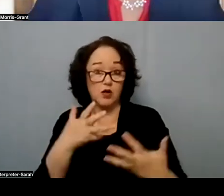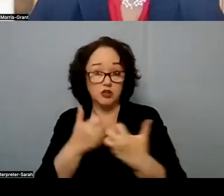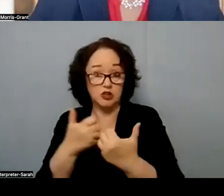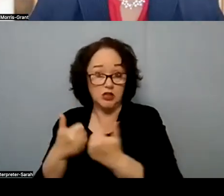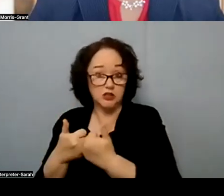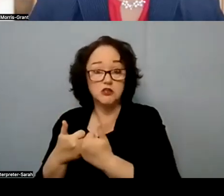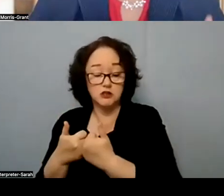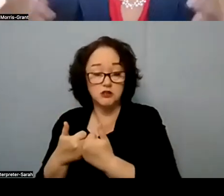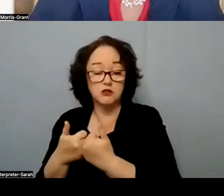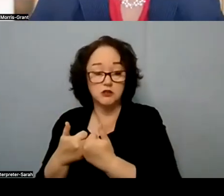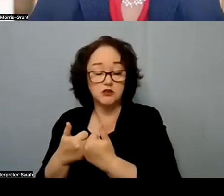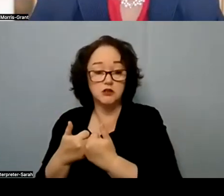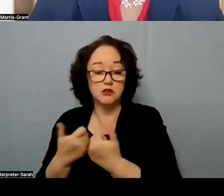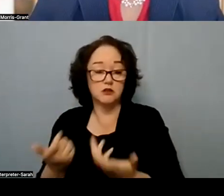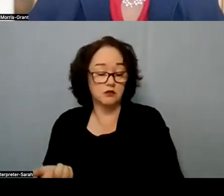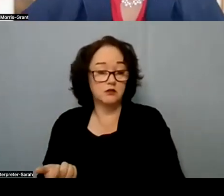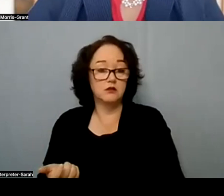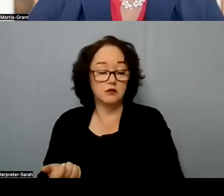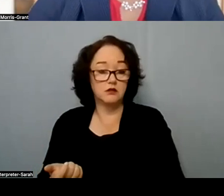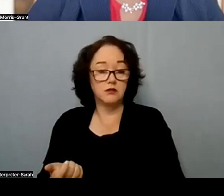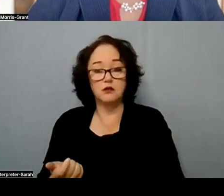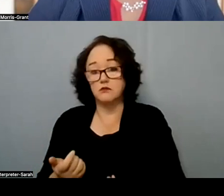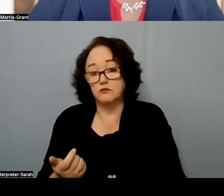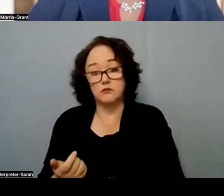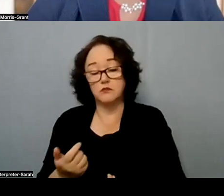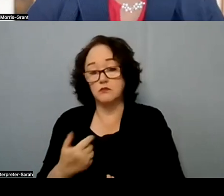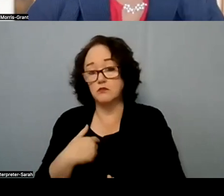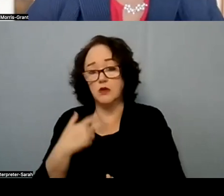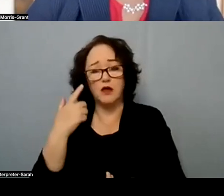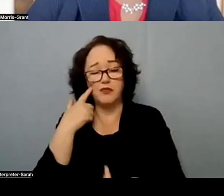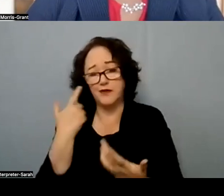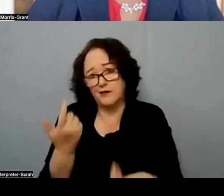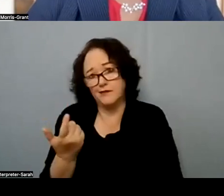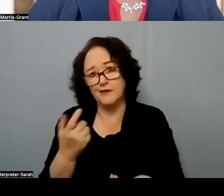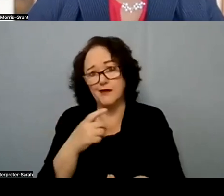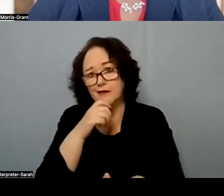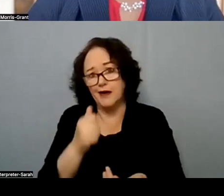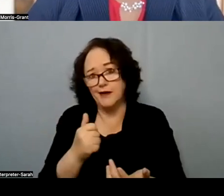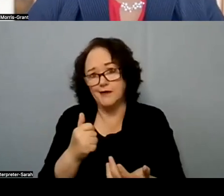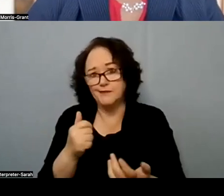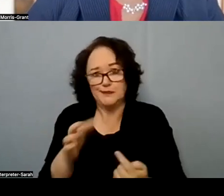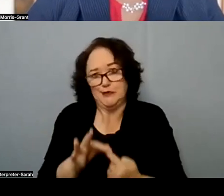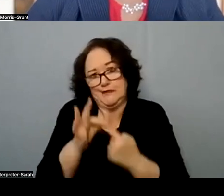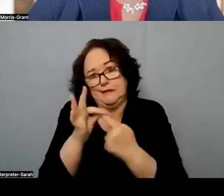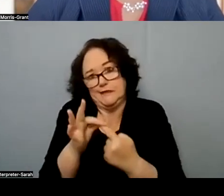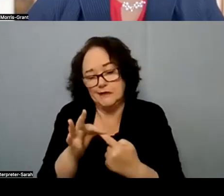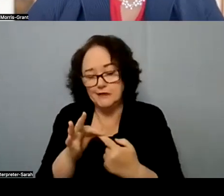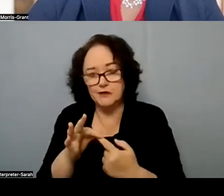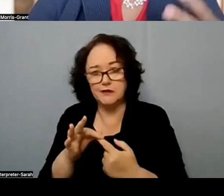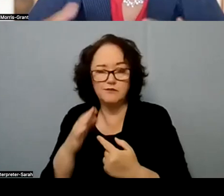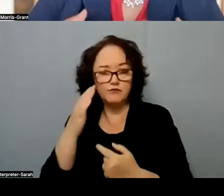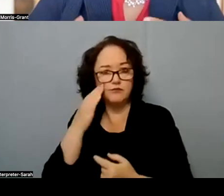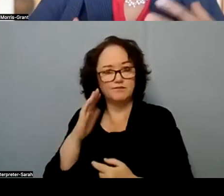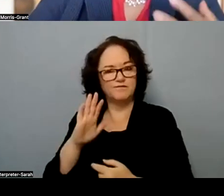just being out in regular leasing. Is nothing new just because they are victims or survivors of domestic